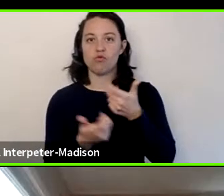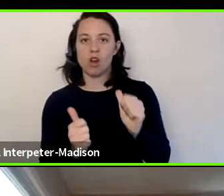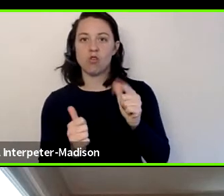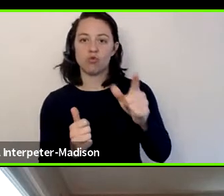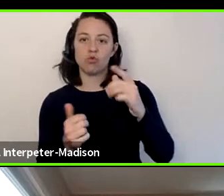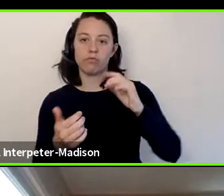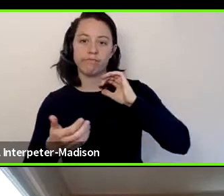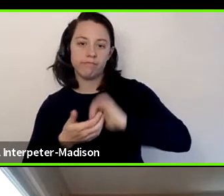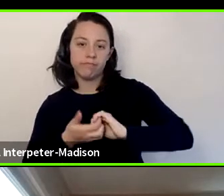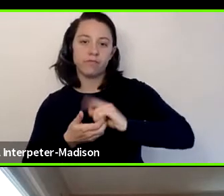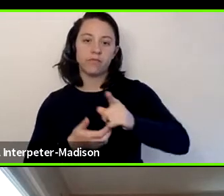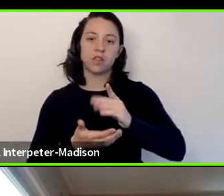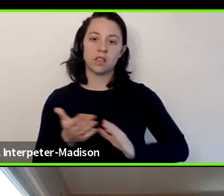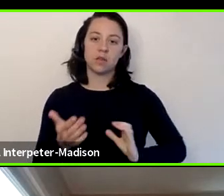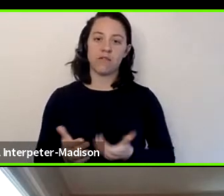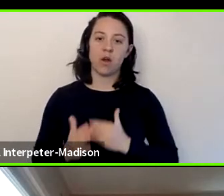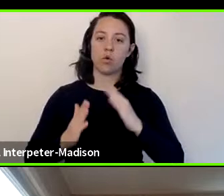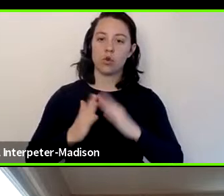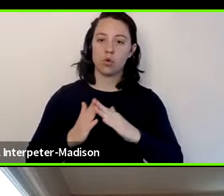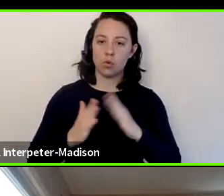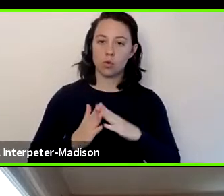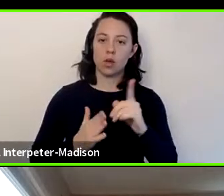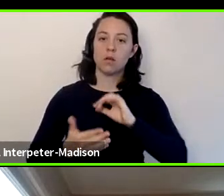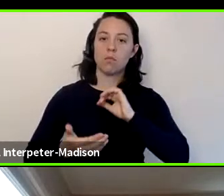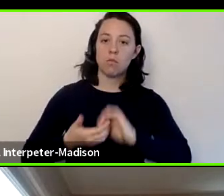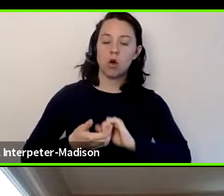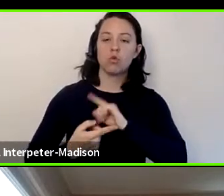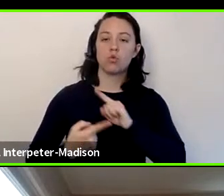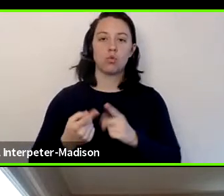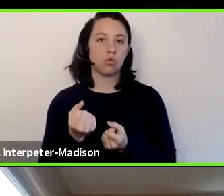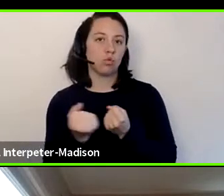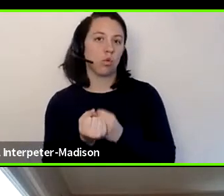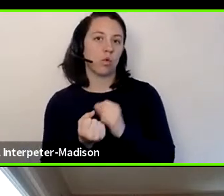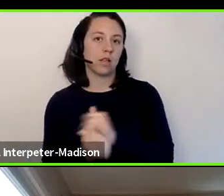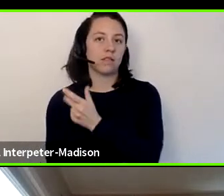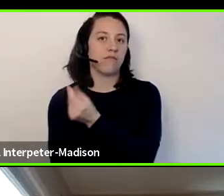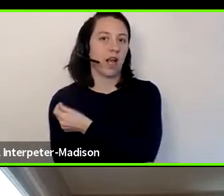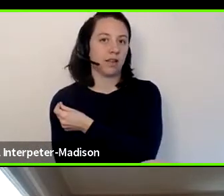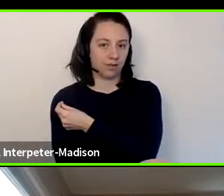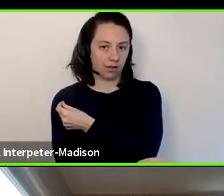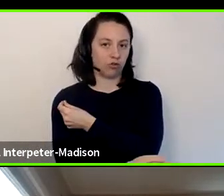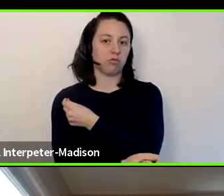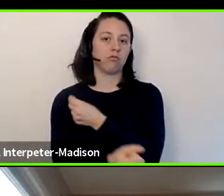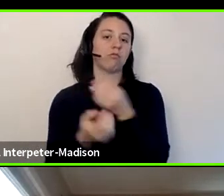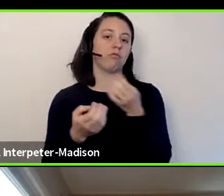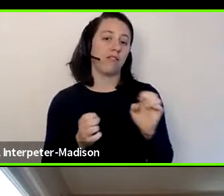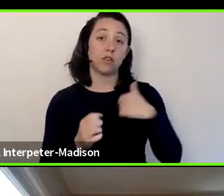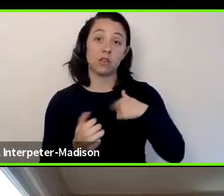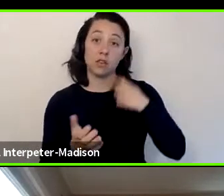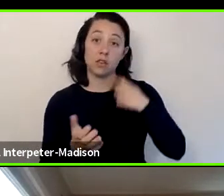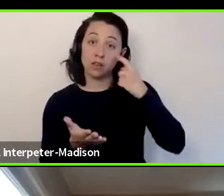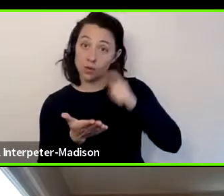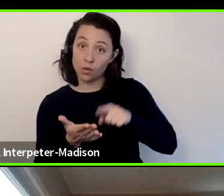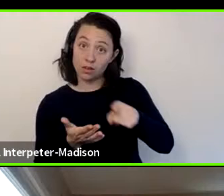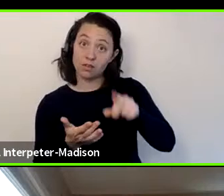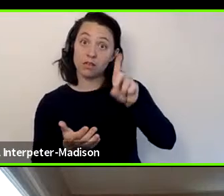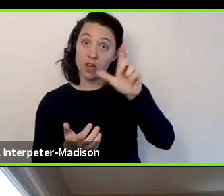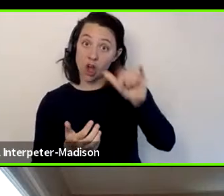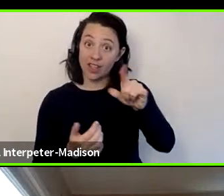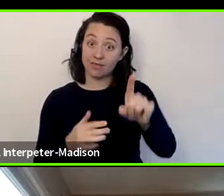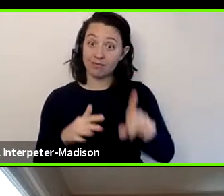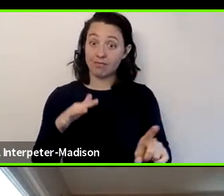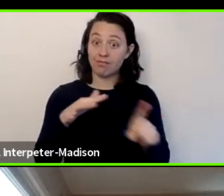these stand-up vaccine efforts, and we can give you additional information. I see Dolly's popped on. Dolly, let me let you give